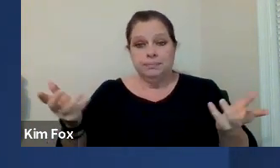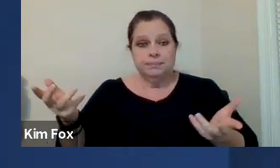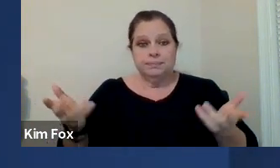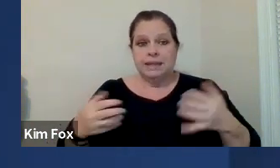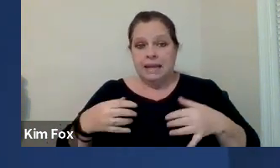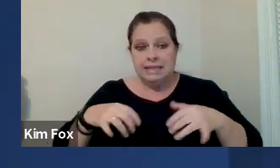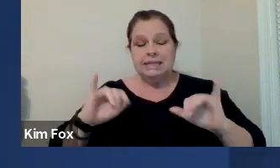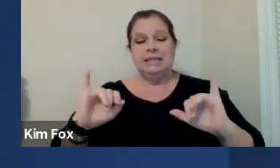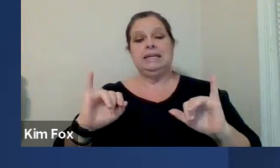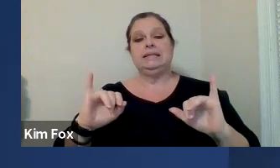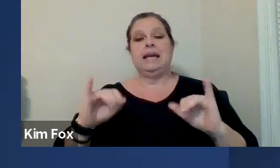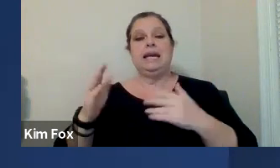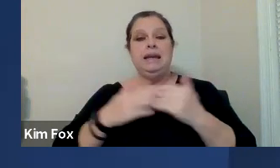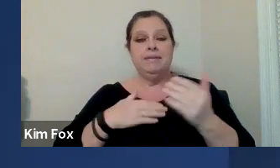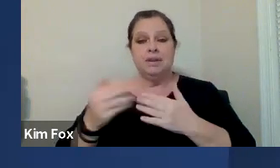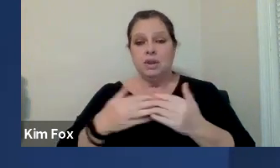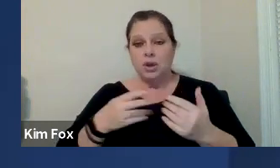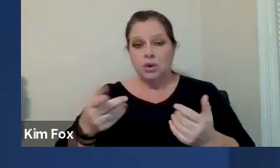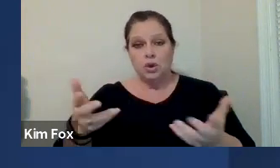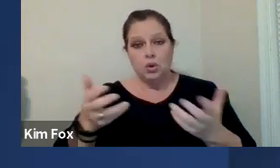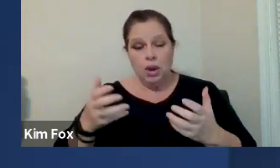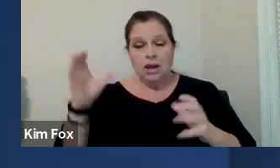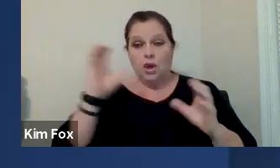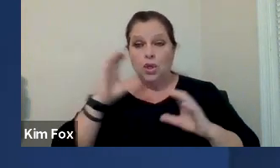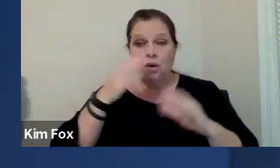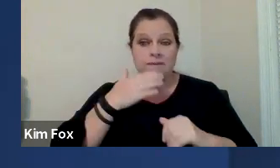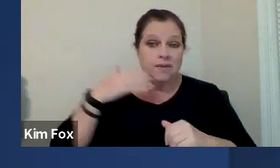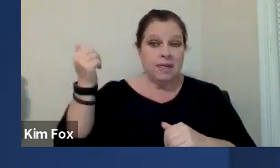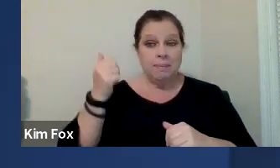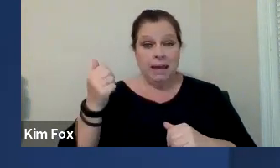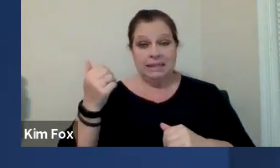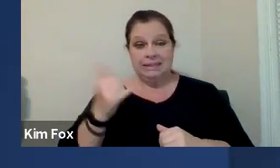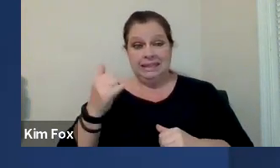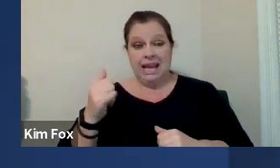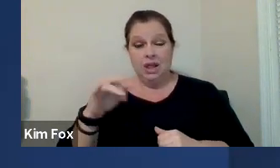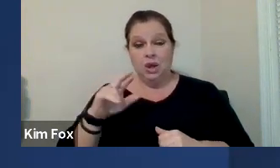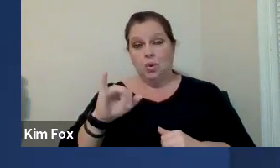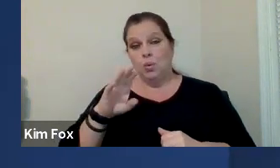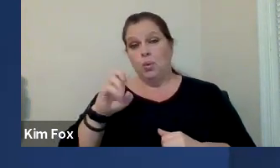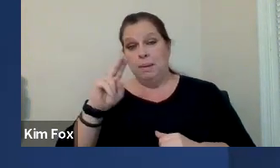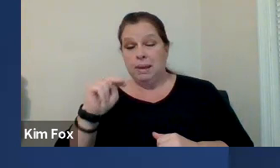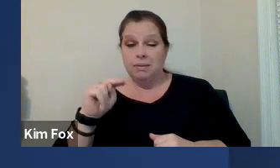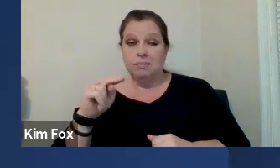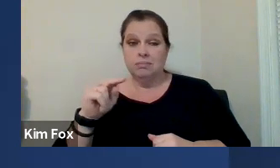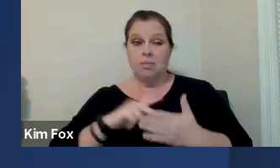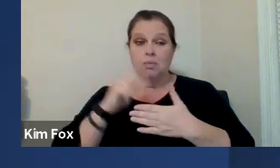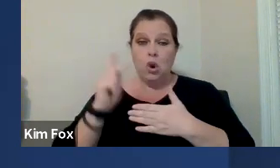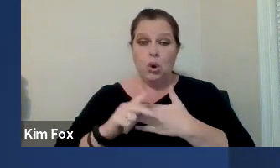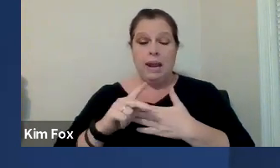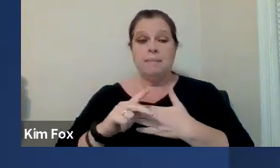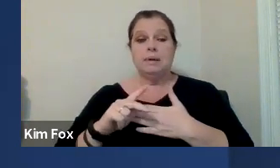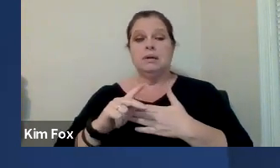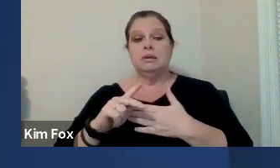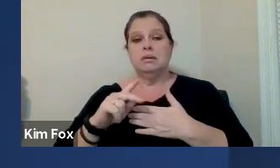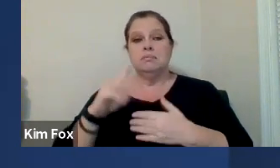still say, even though you want to look for the best yellow ribbon program, it's always best to keep in mind, what